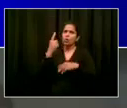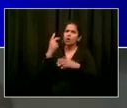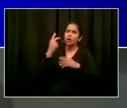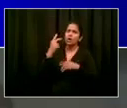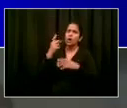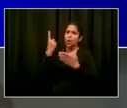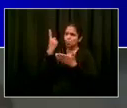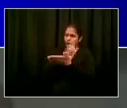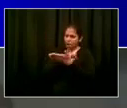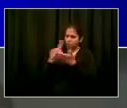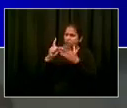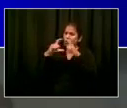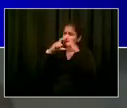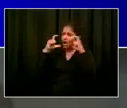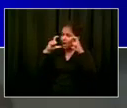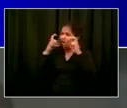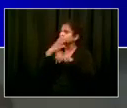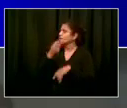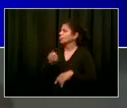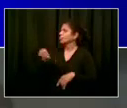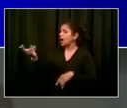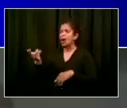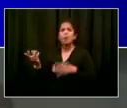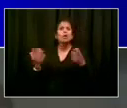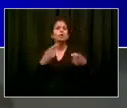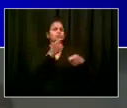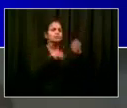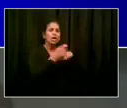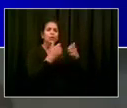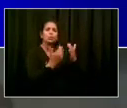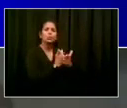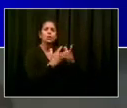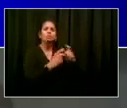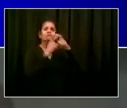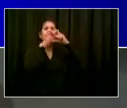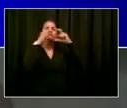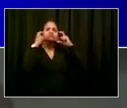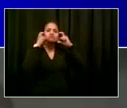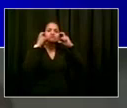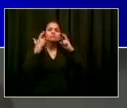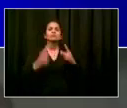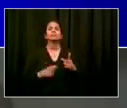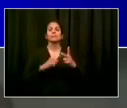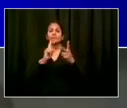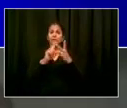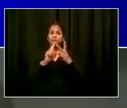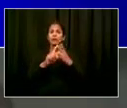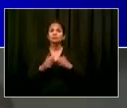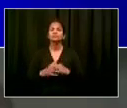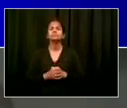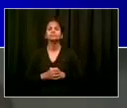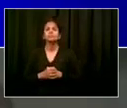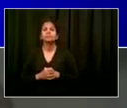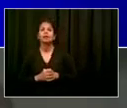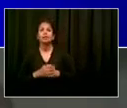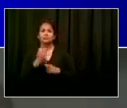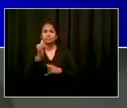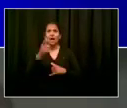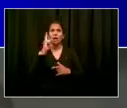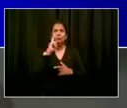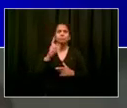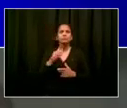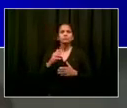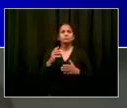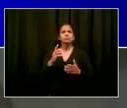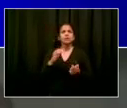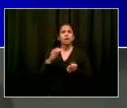who's going to emphasize these rules. And as our health commissioner, Dr. Dave Choksi, has really emphasized to me